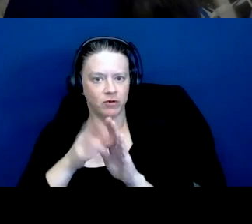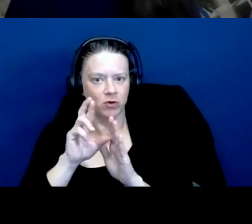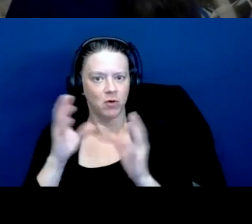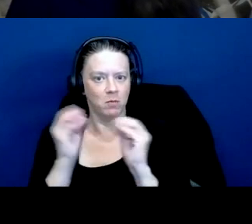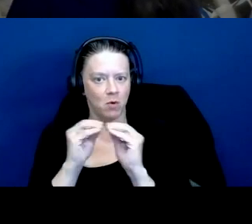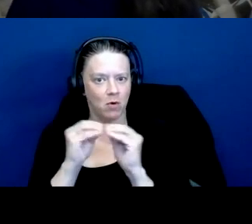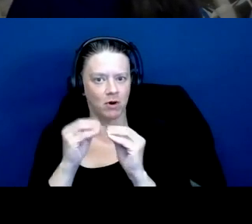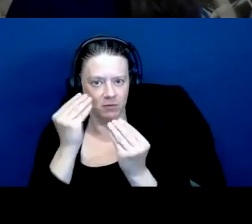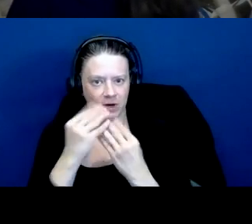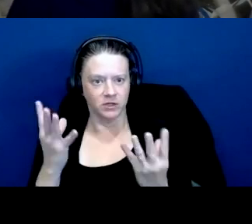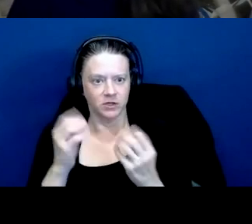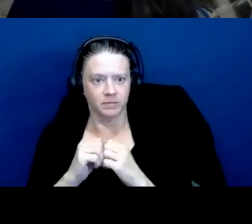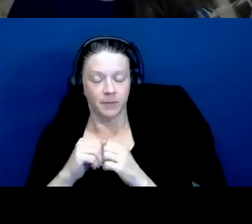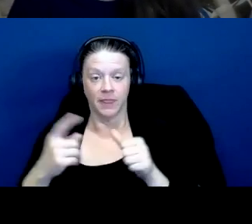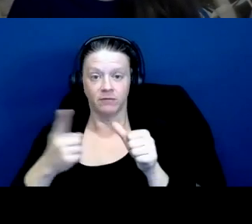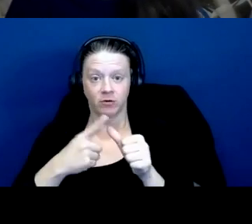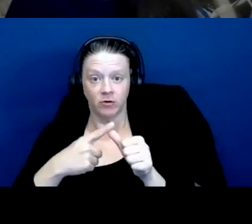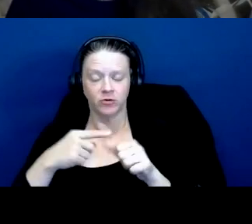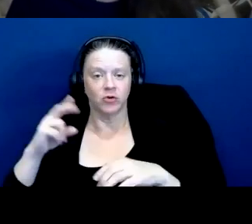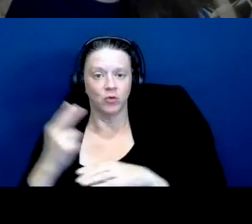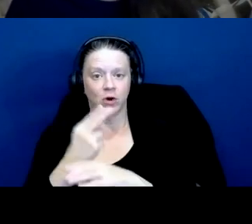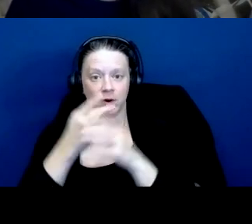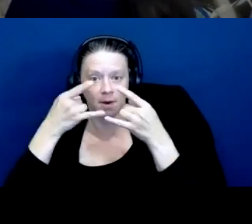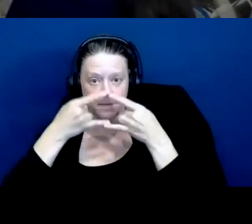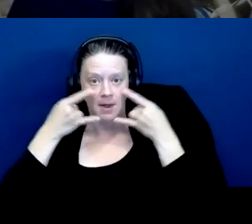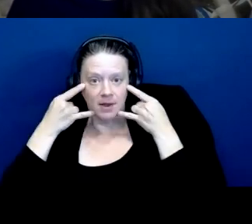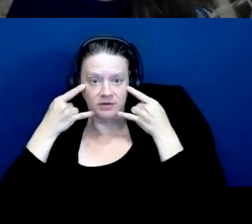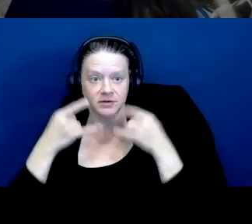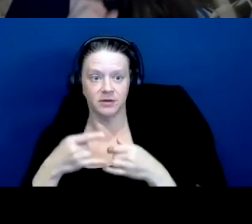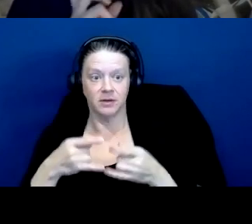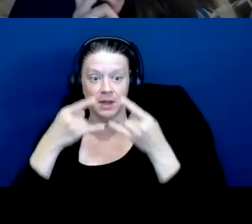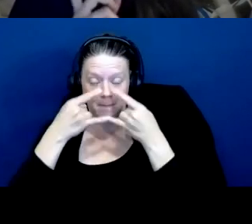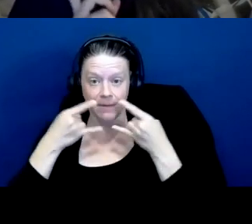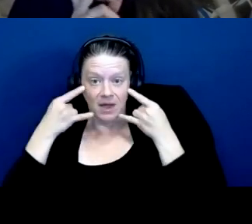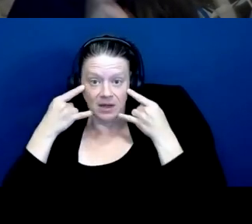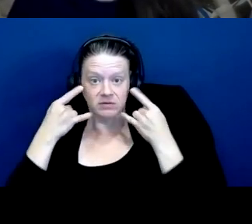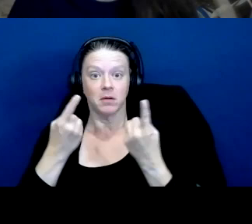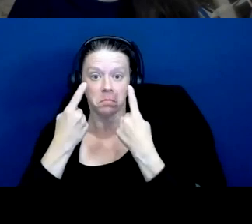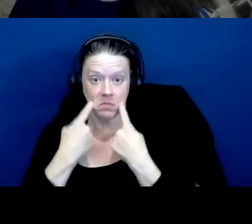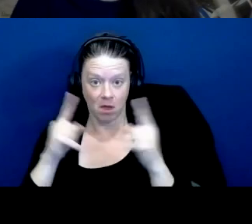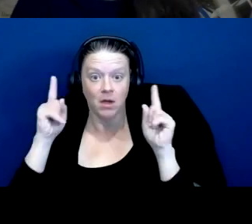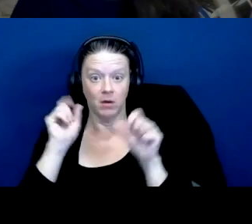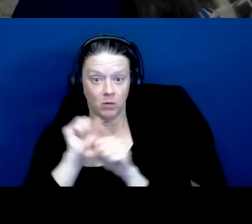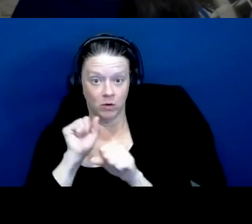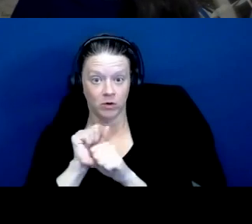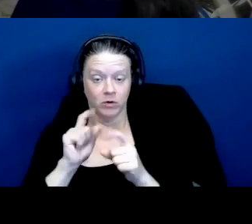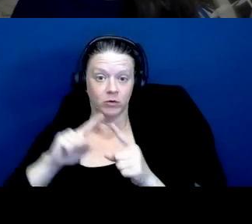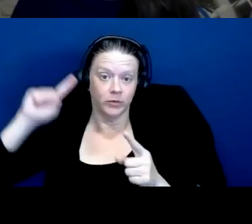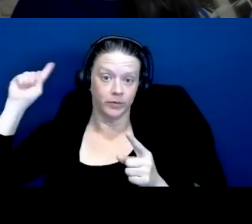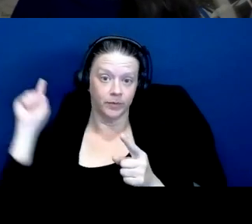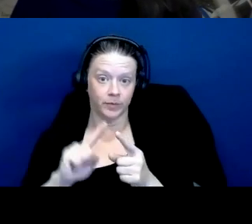One is wearing a mask. Masks really work to decrease the spread of